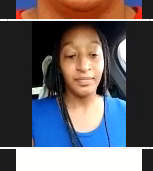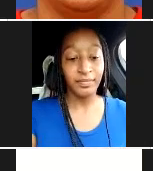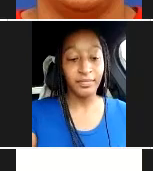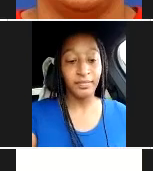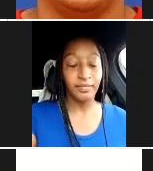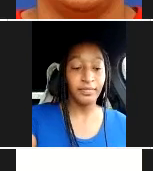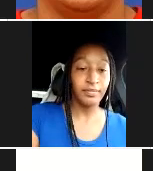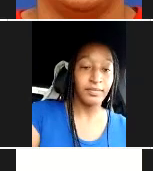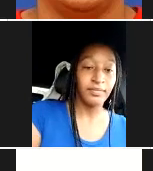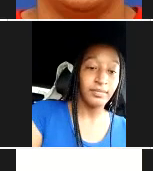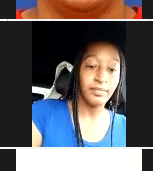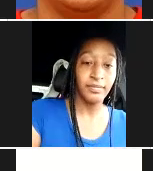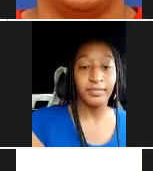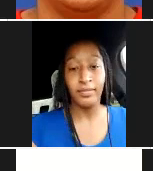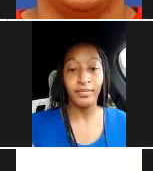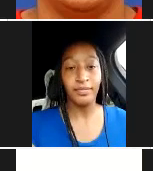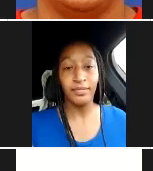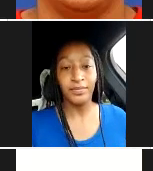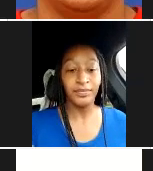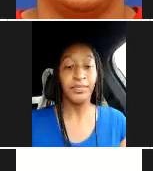all captioned.